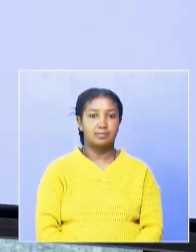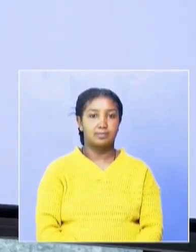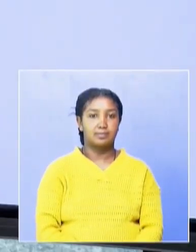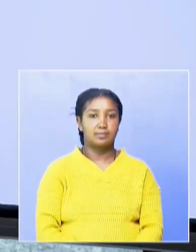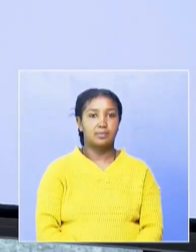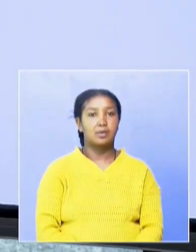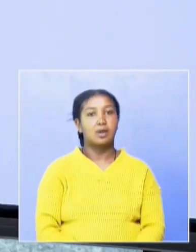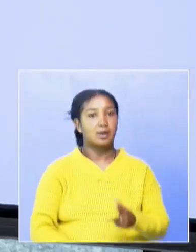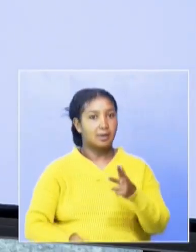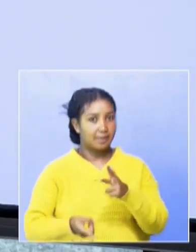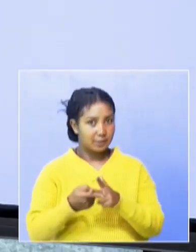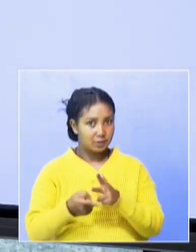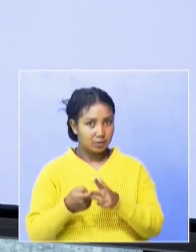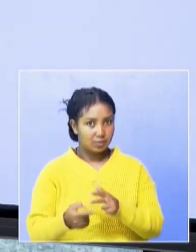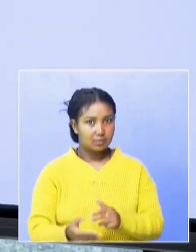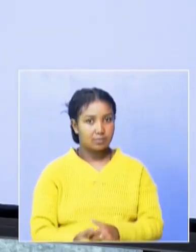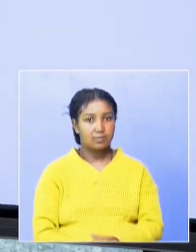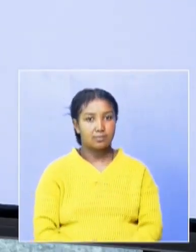Number 3.